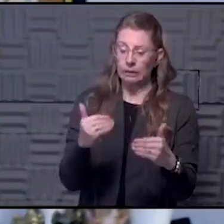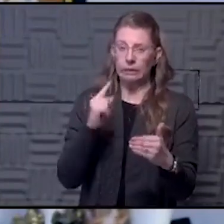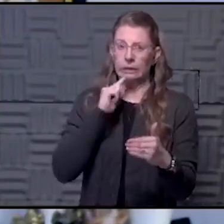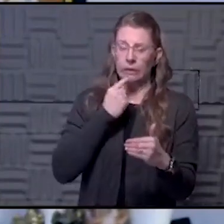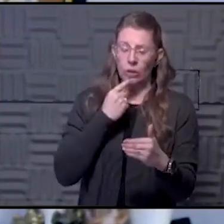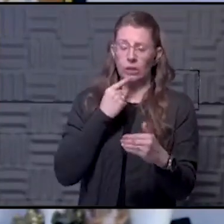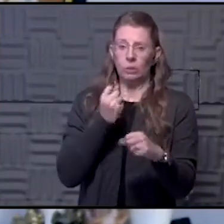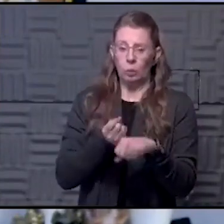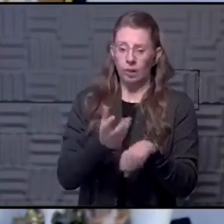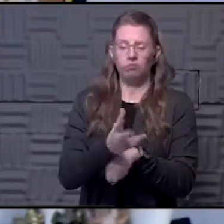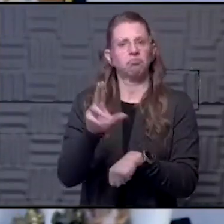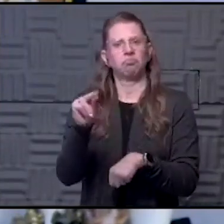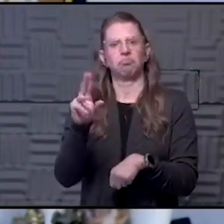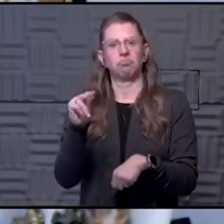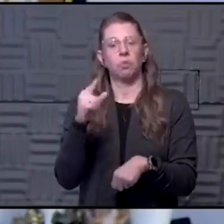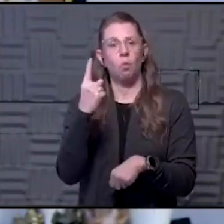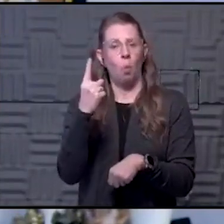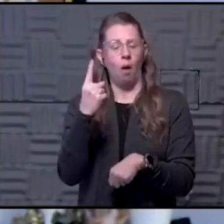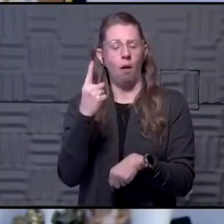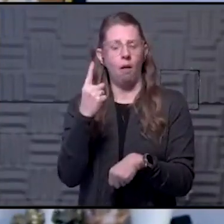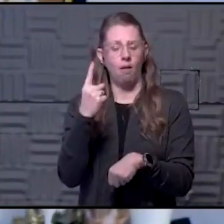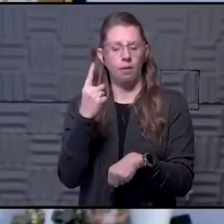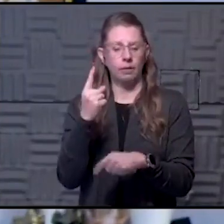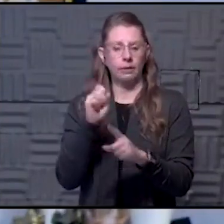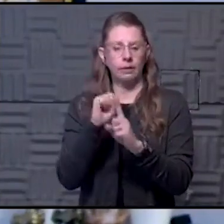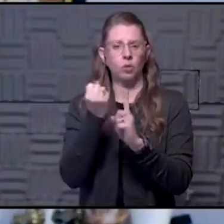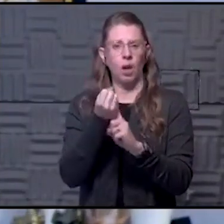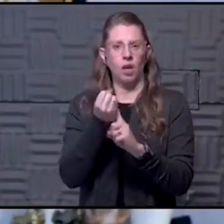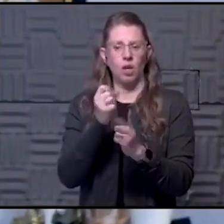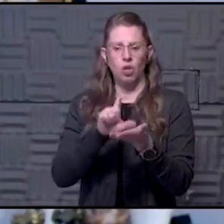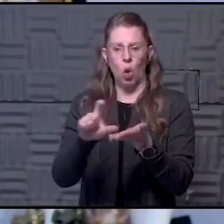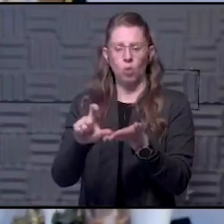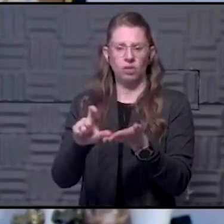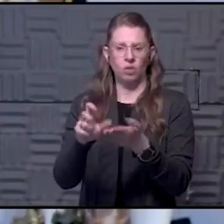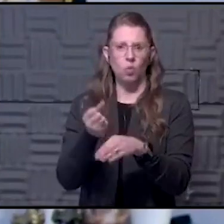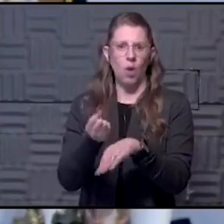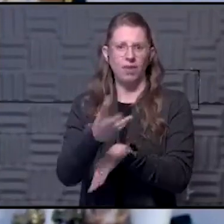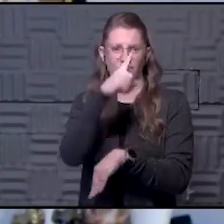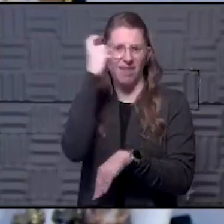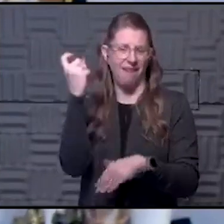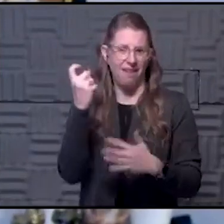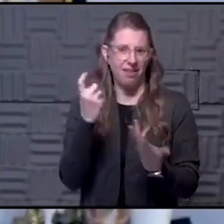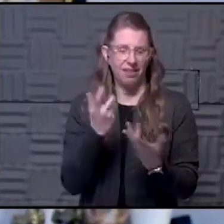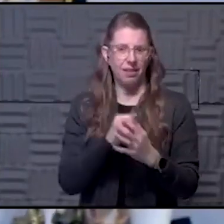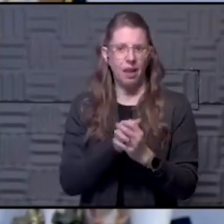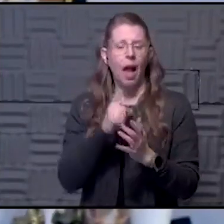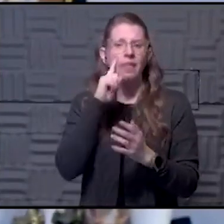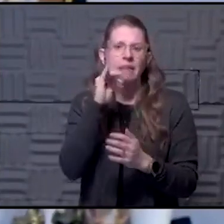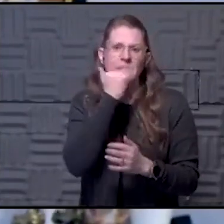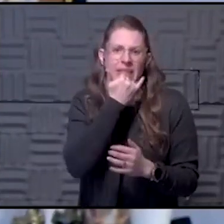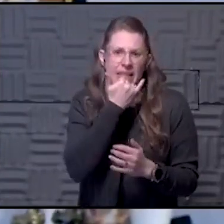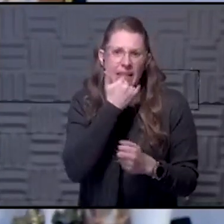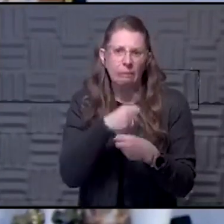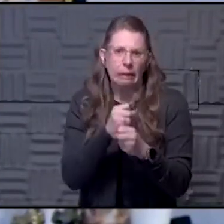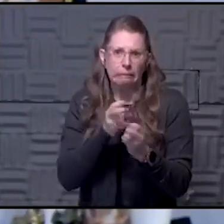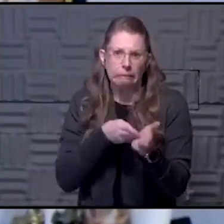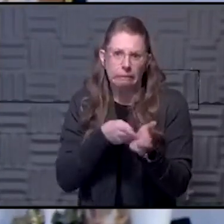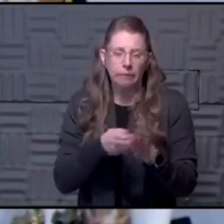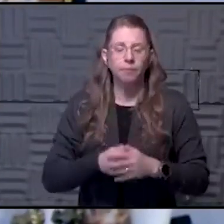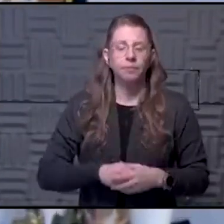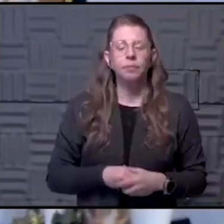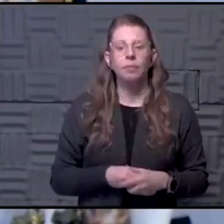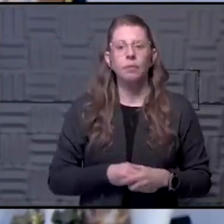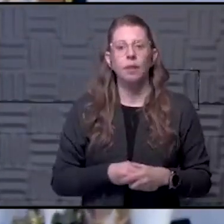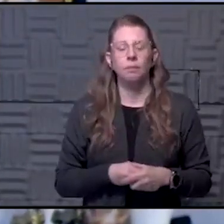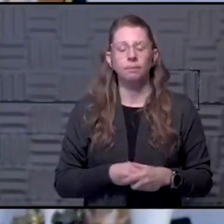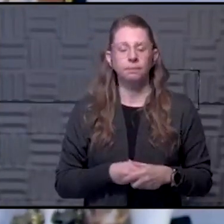No. I know of one instance where there were some doses wasted because of I think a mistake made, quite honestly,